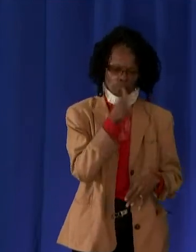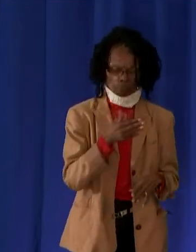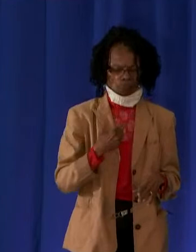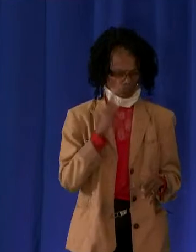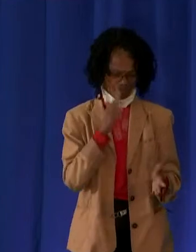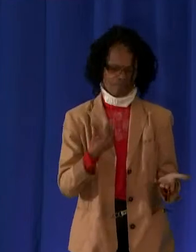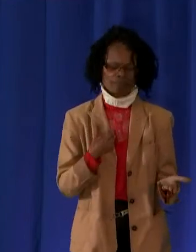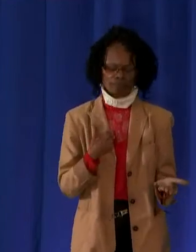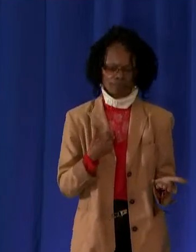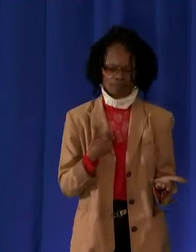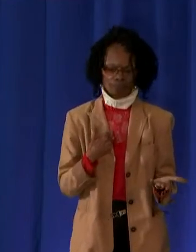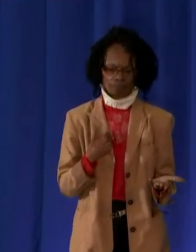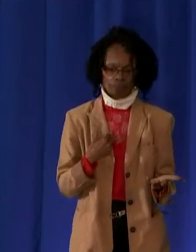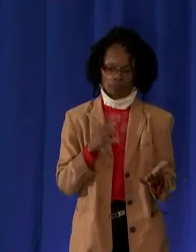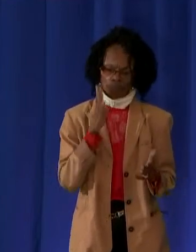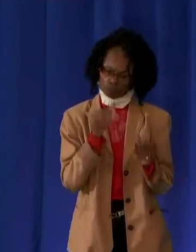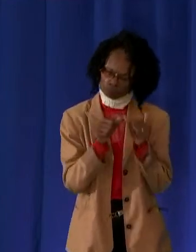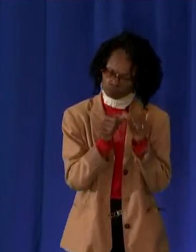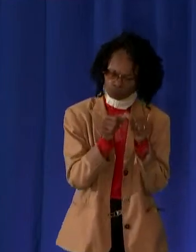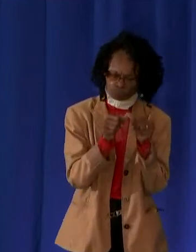move forward. And so